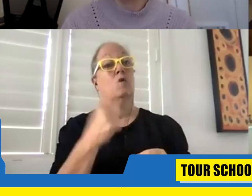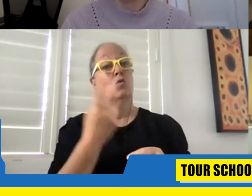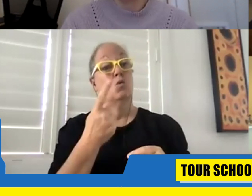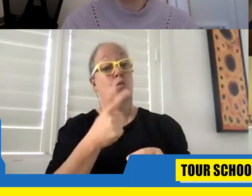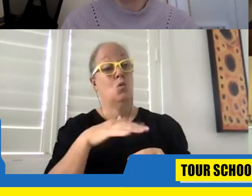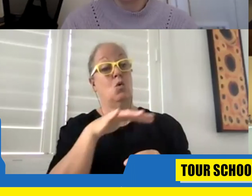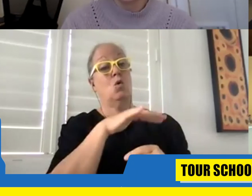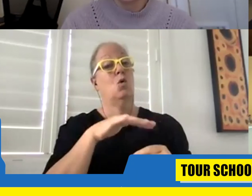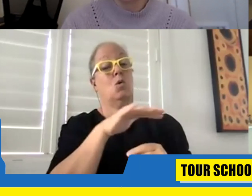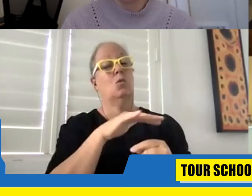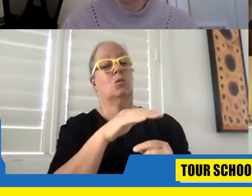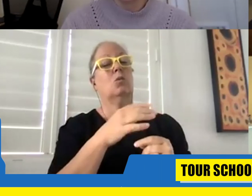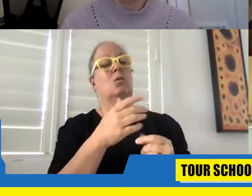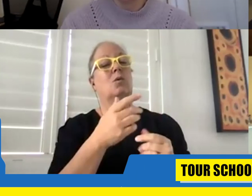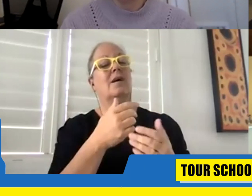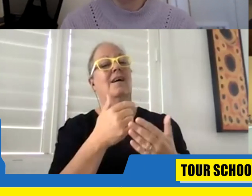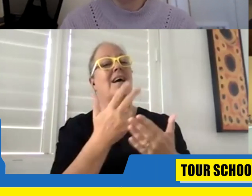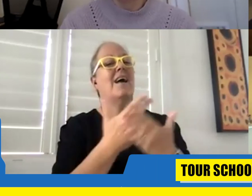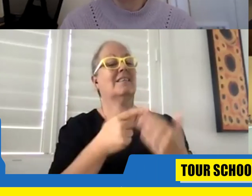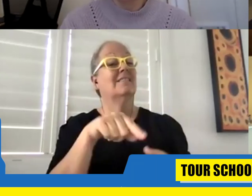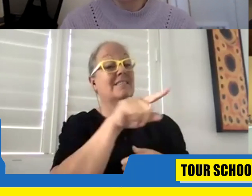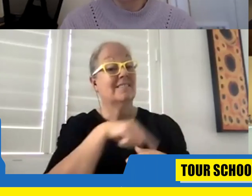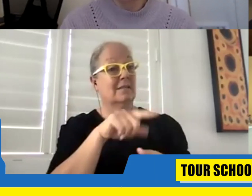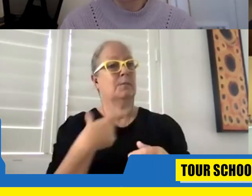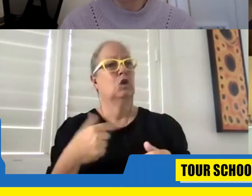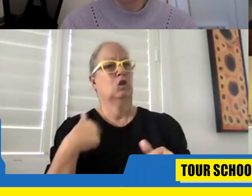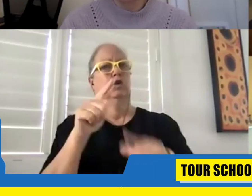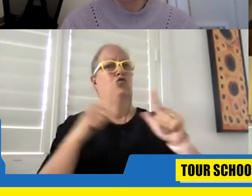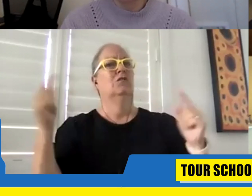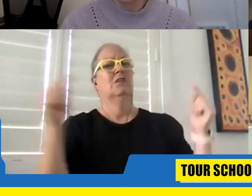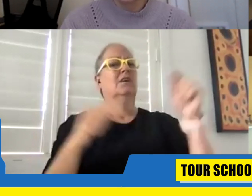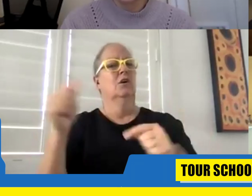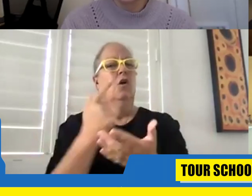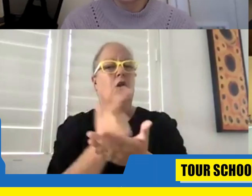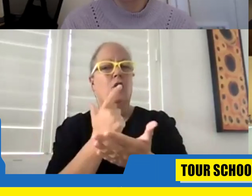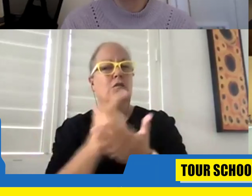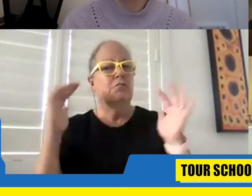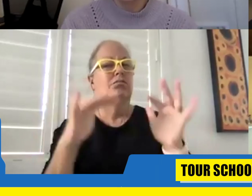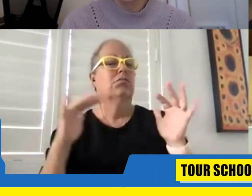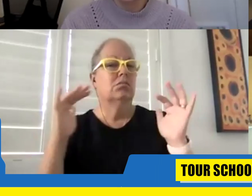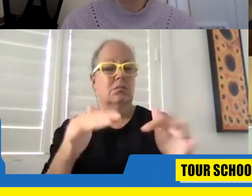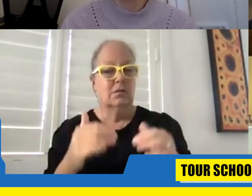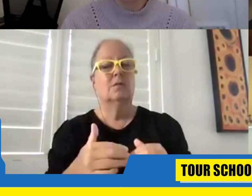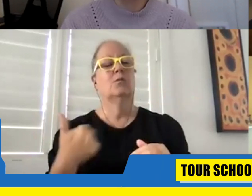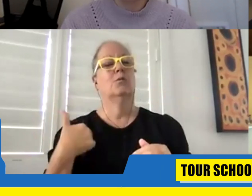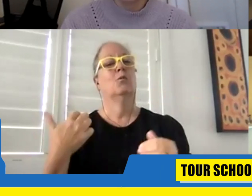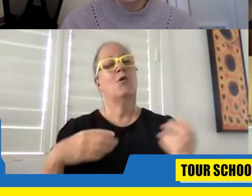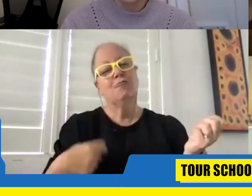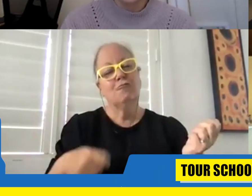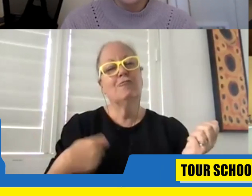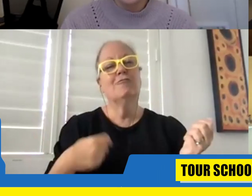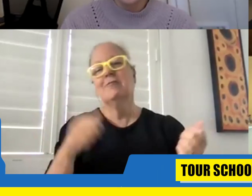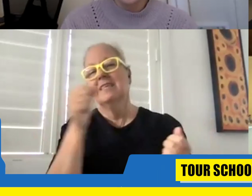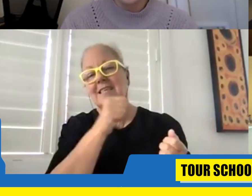and provide because we're a tourist town, provide that kind of warm, welcoming, we're an